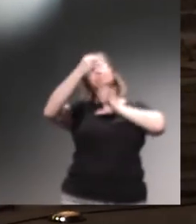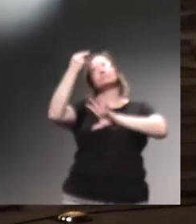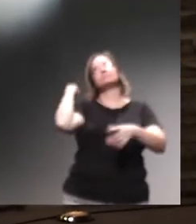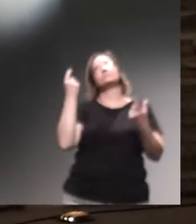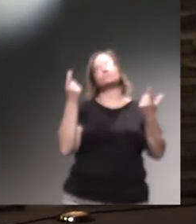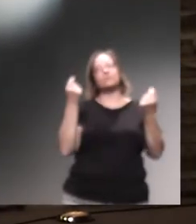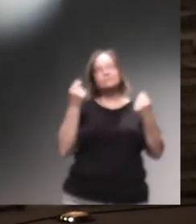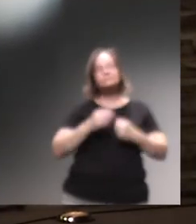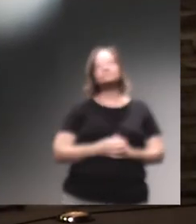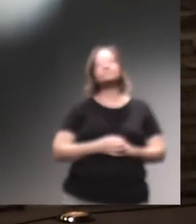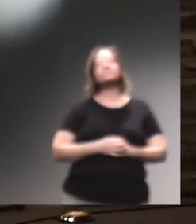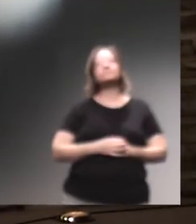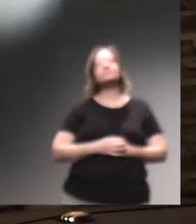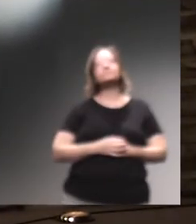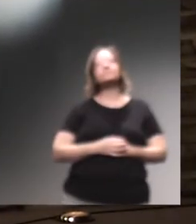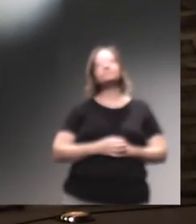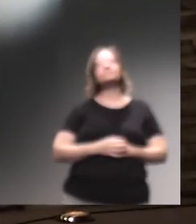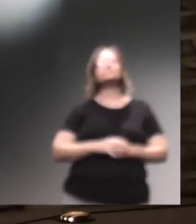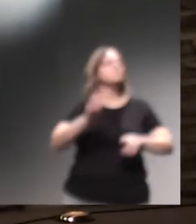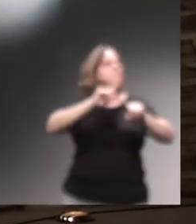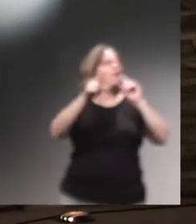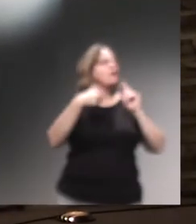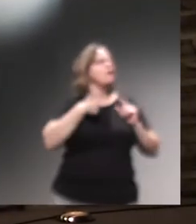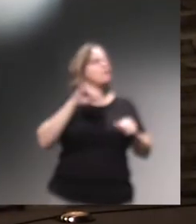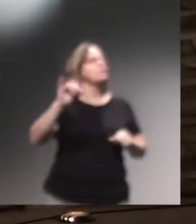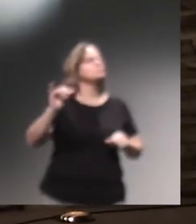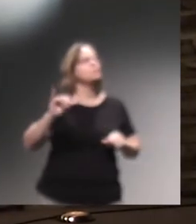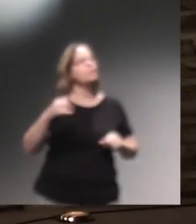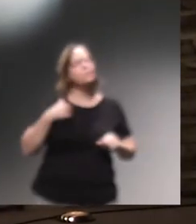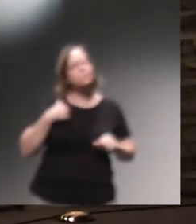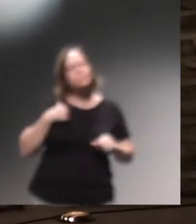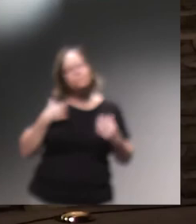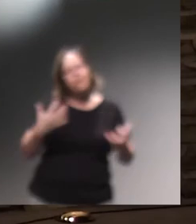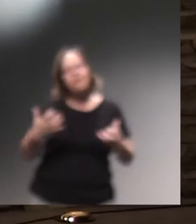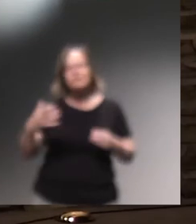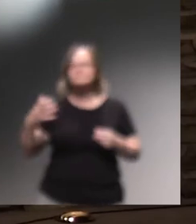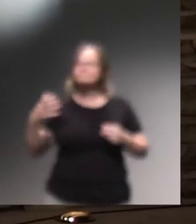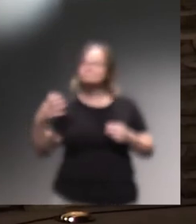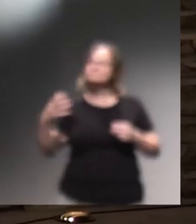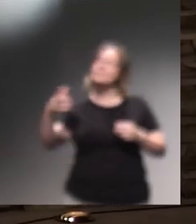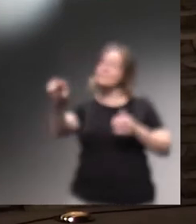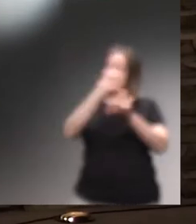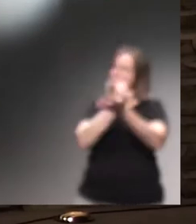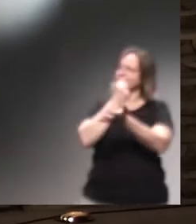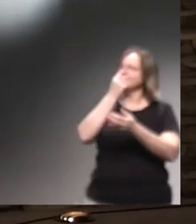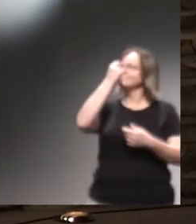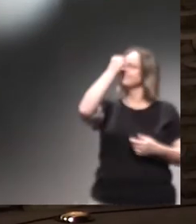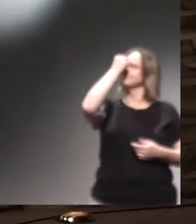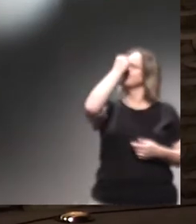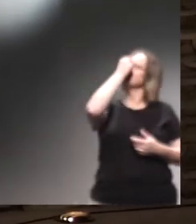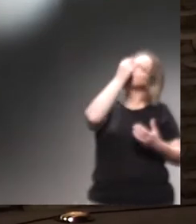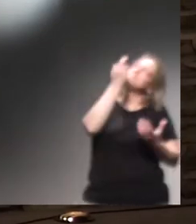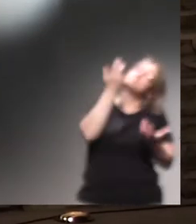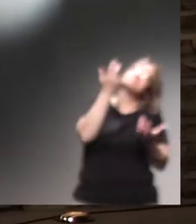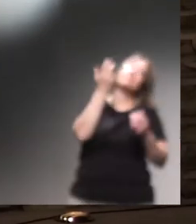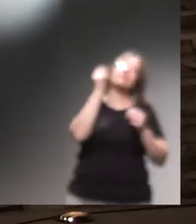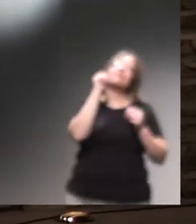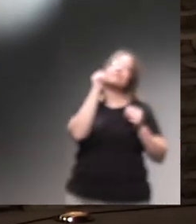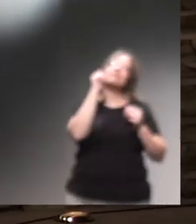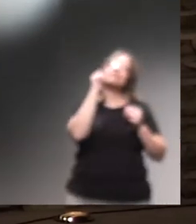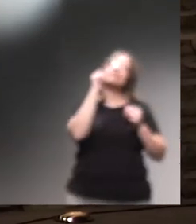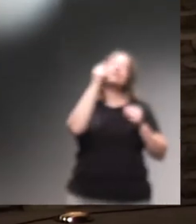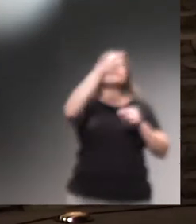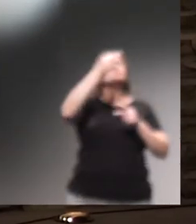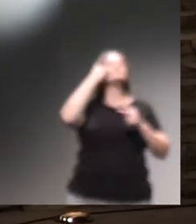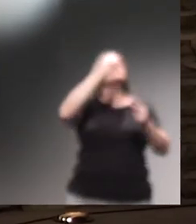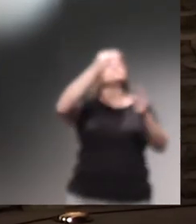say this is one of those things. I think about one of those moments in your life where you felt true, pure love,